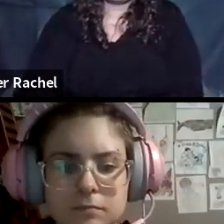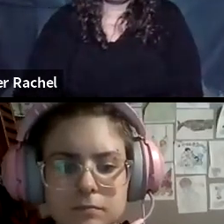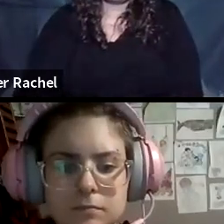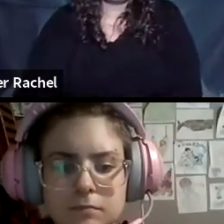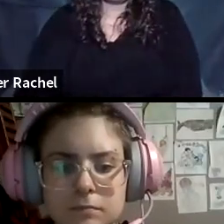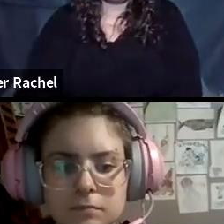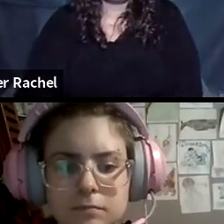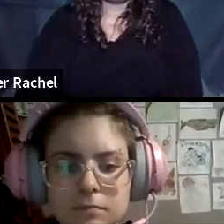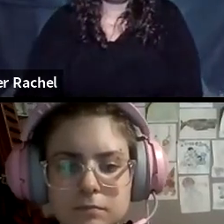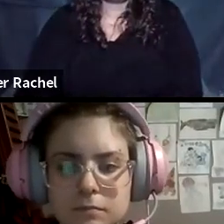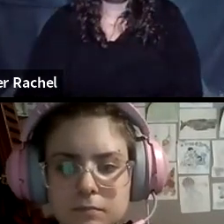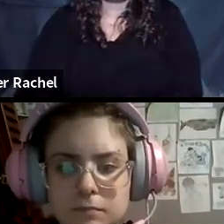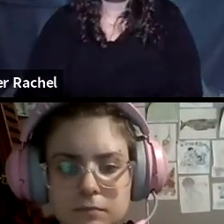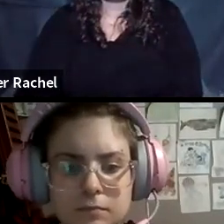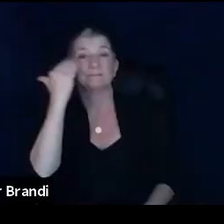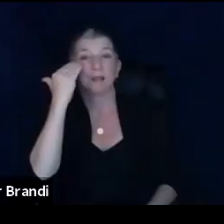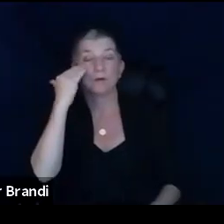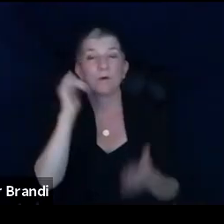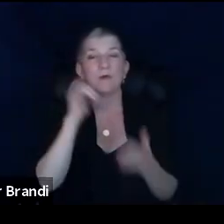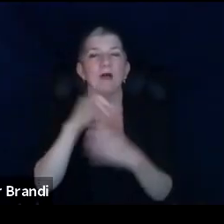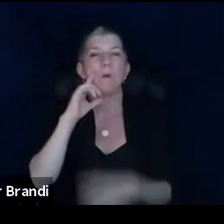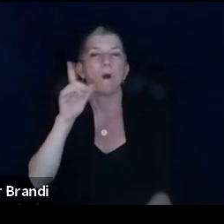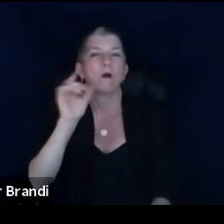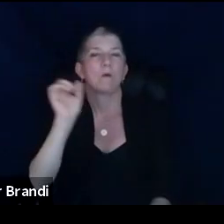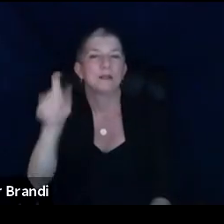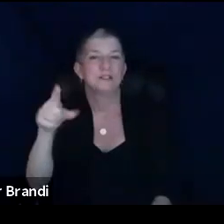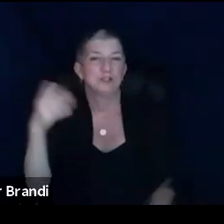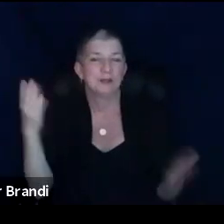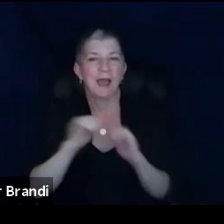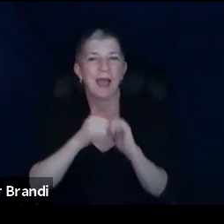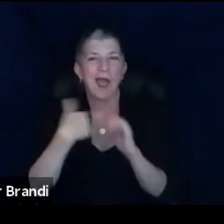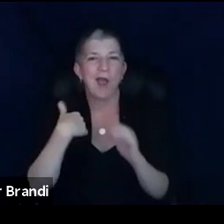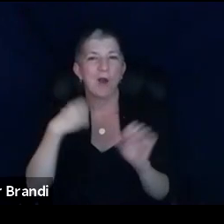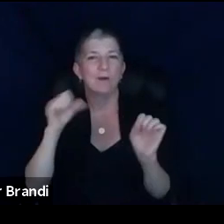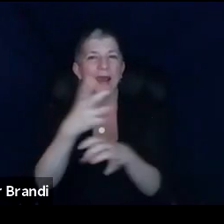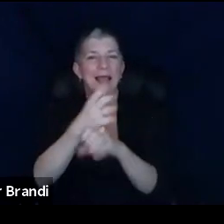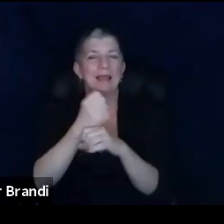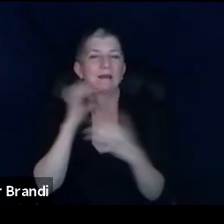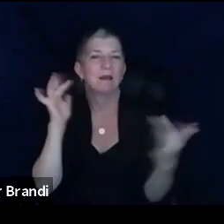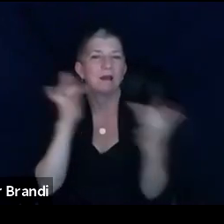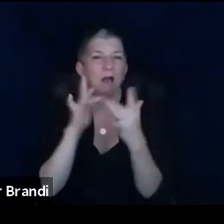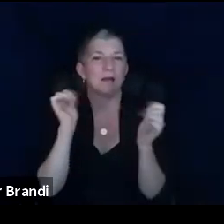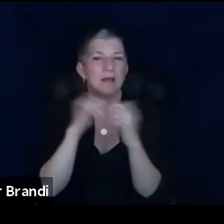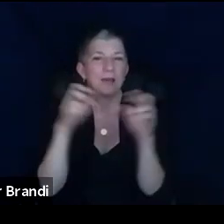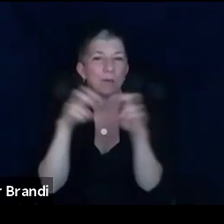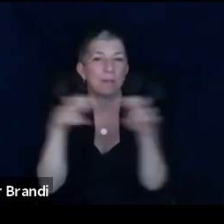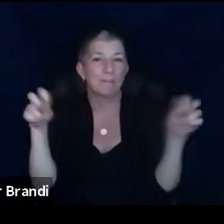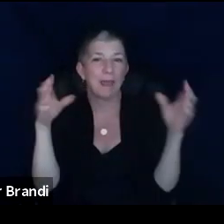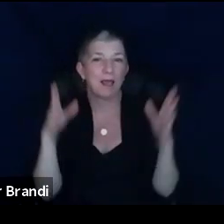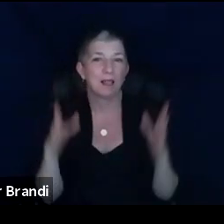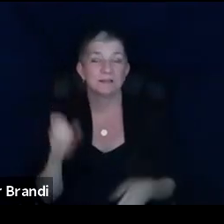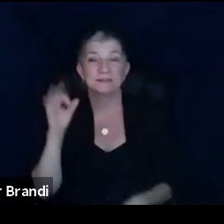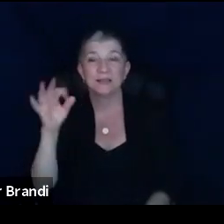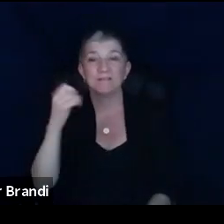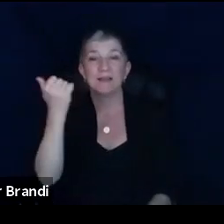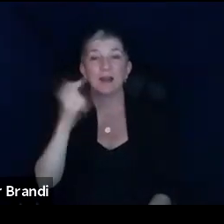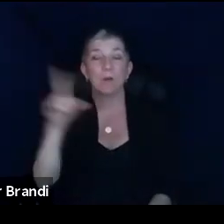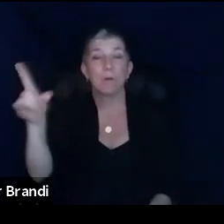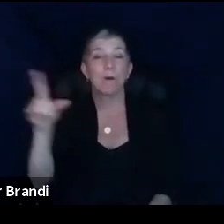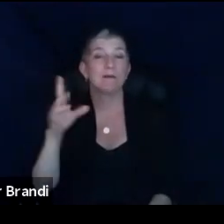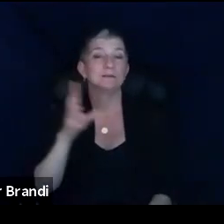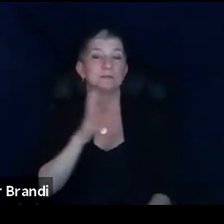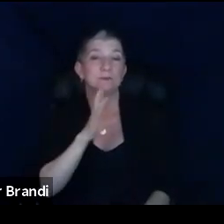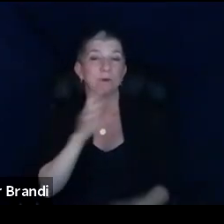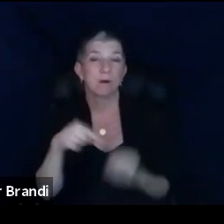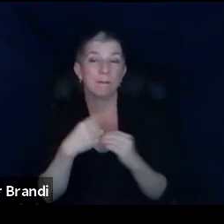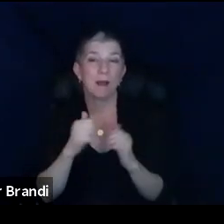I do know that there was a question here. How can I get in contact with the panelists? If anybody wants to talk about